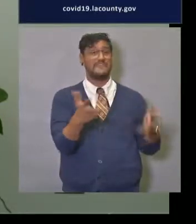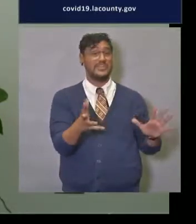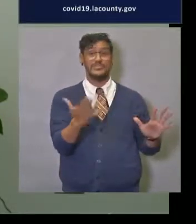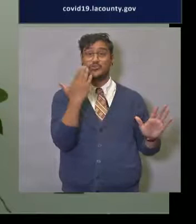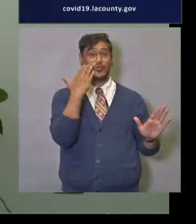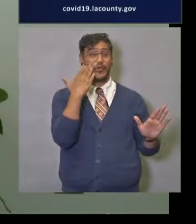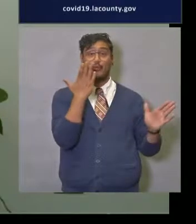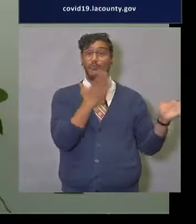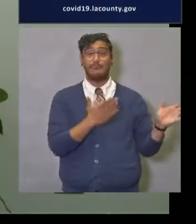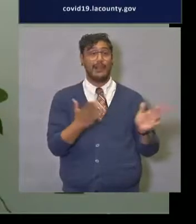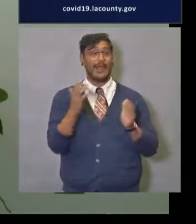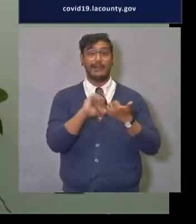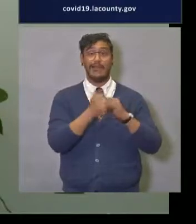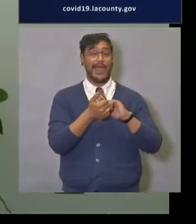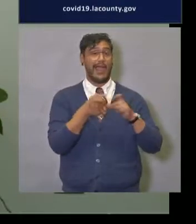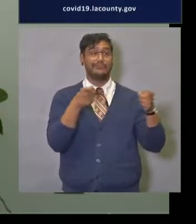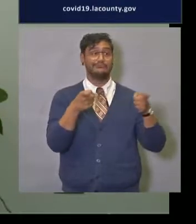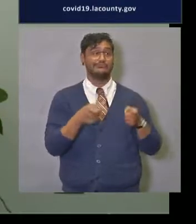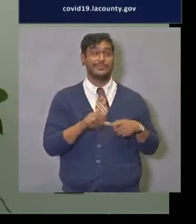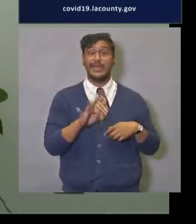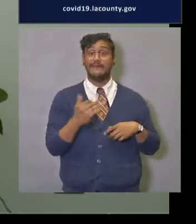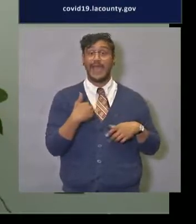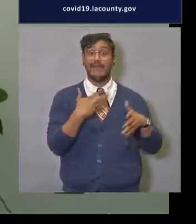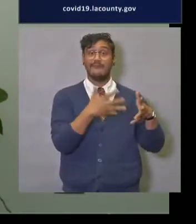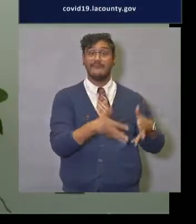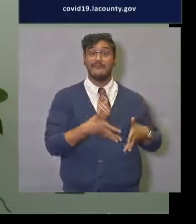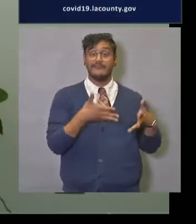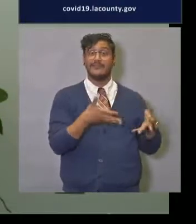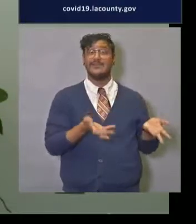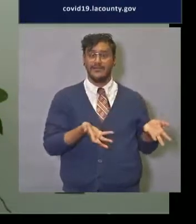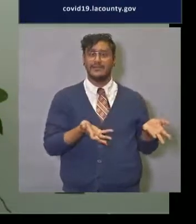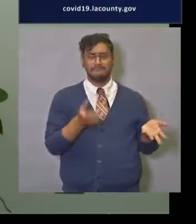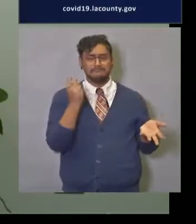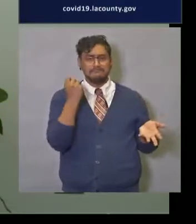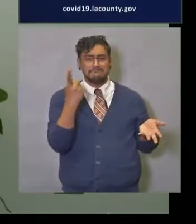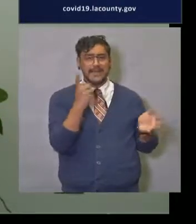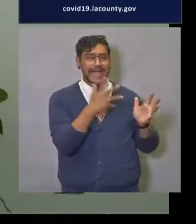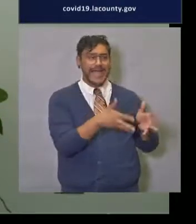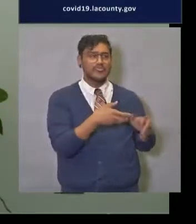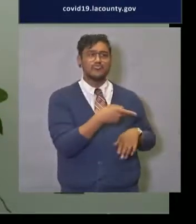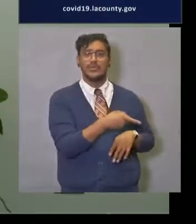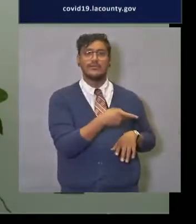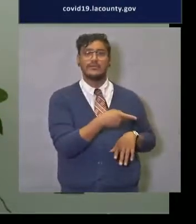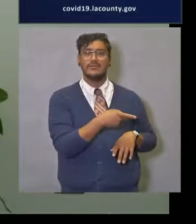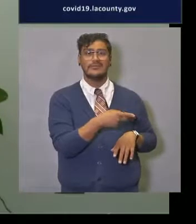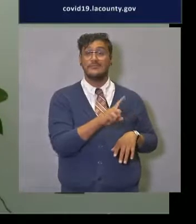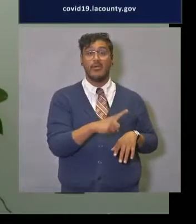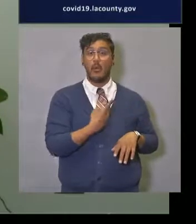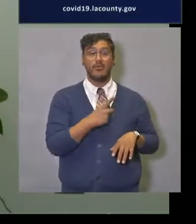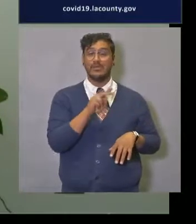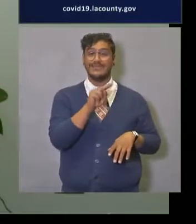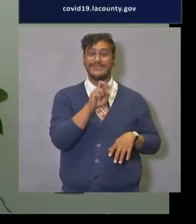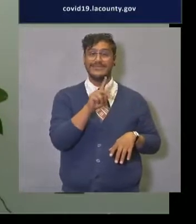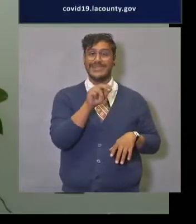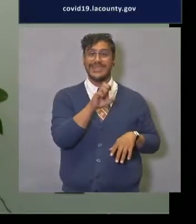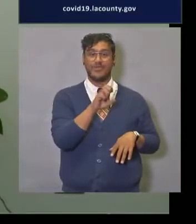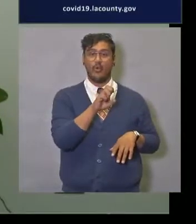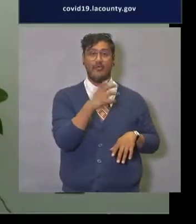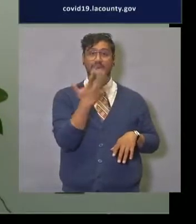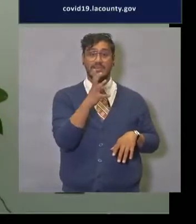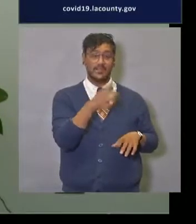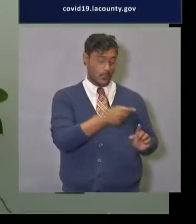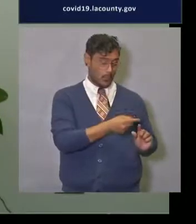manage any excess doses. And remember, excess doses are just really syringes that have been filled.